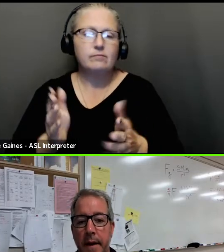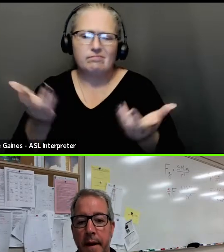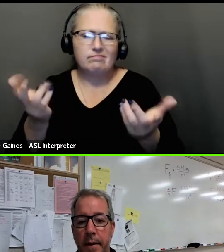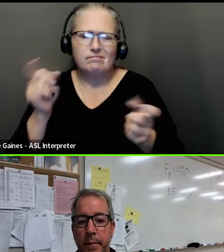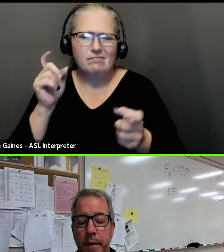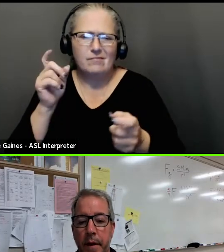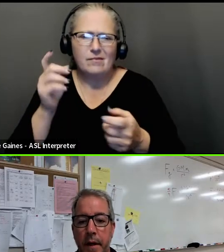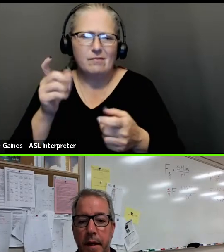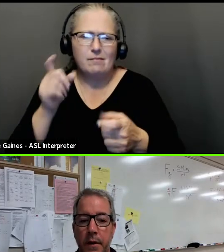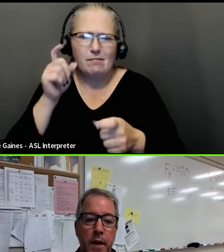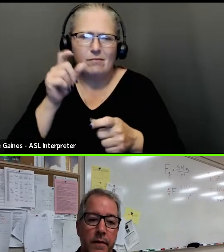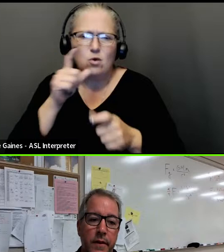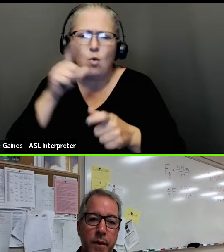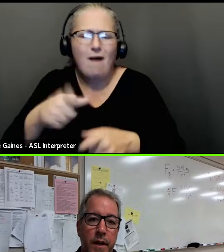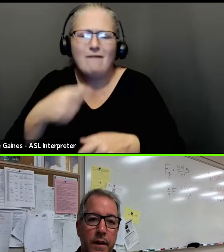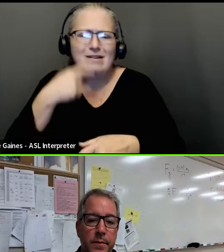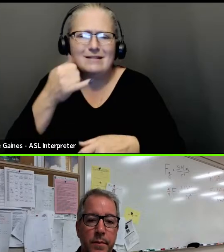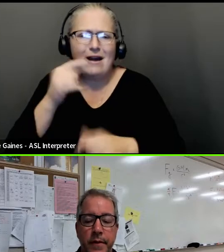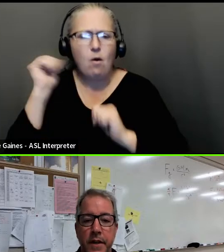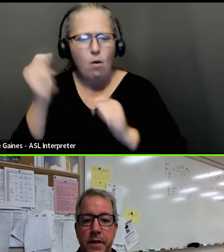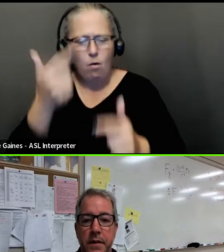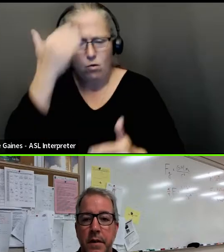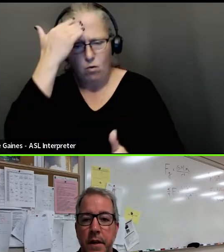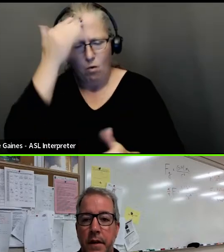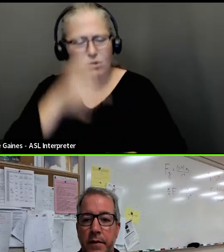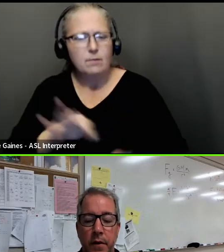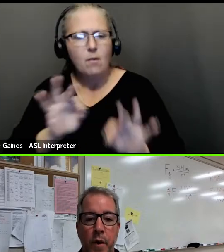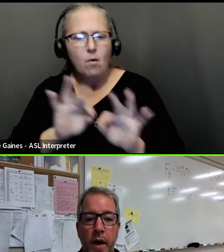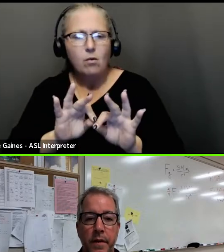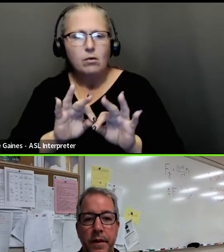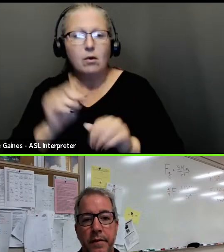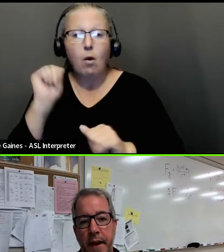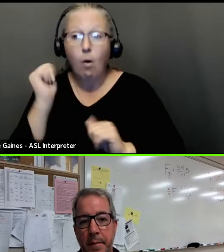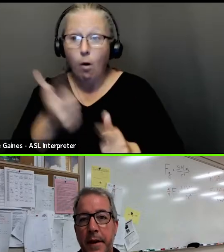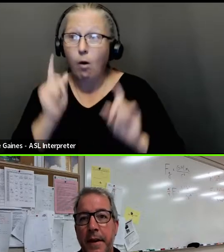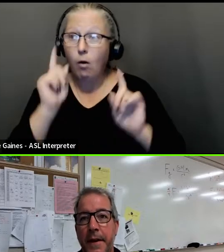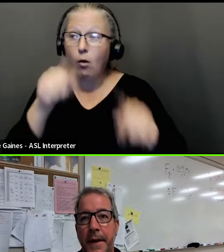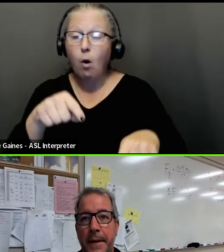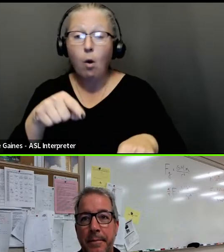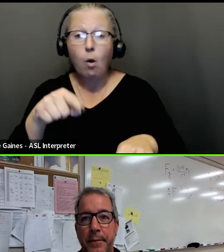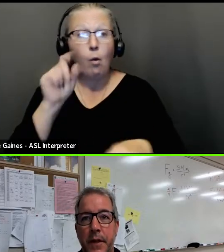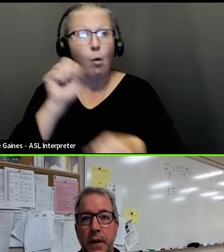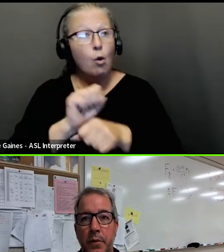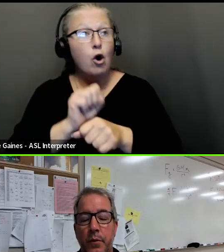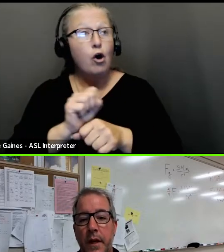saying. None of us went into this profession for the wealth and the fame.